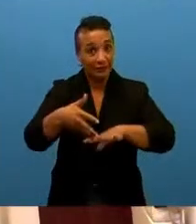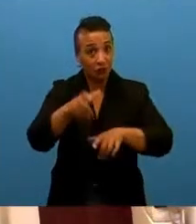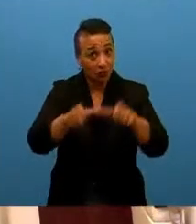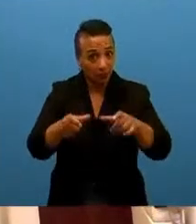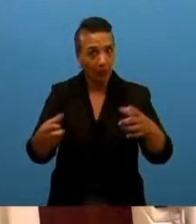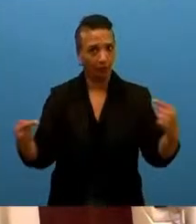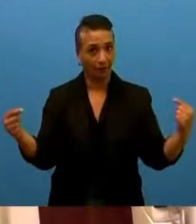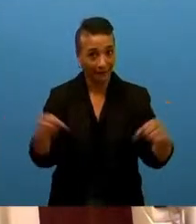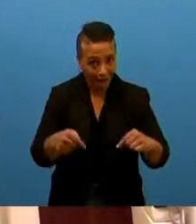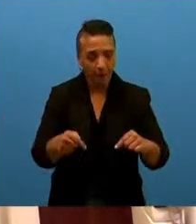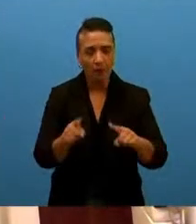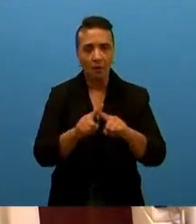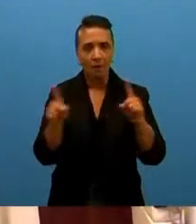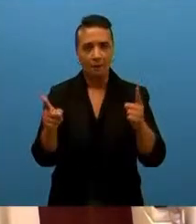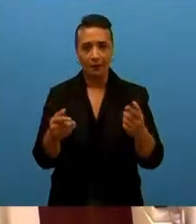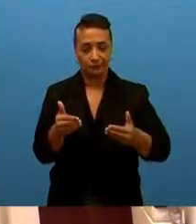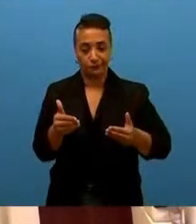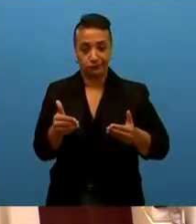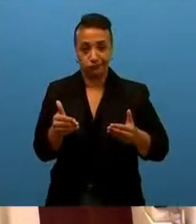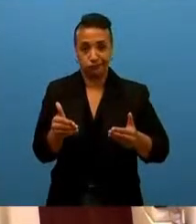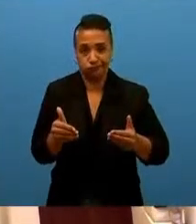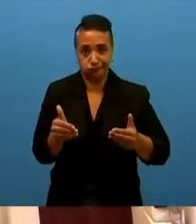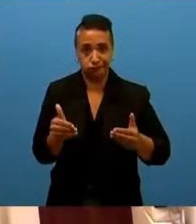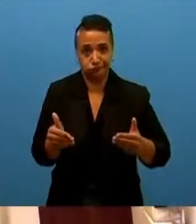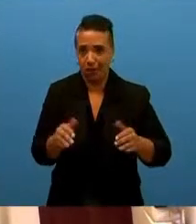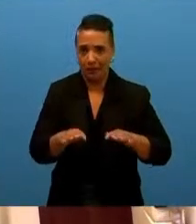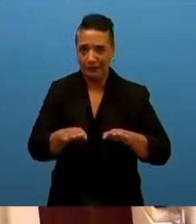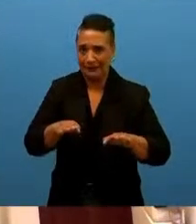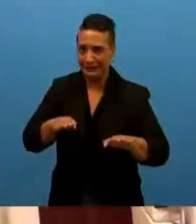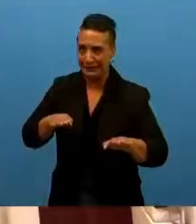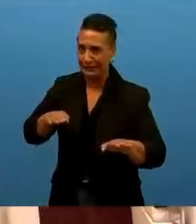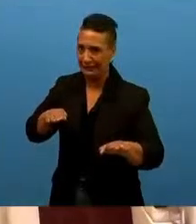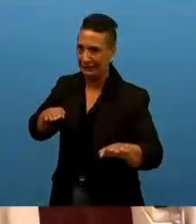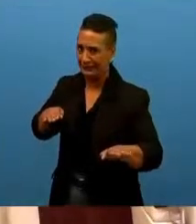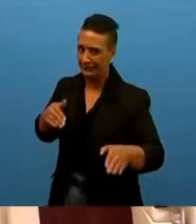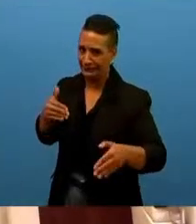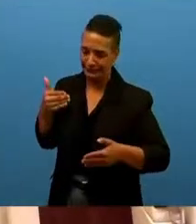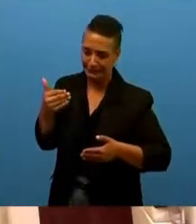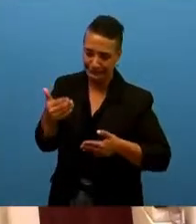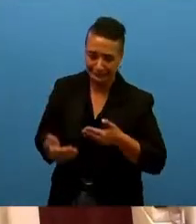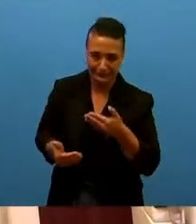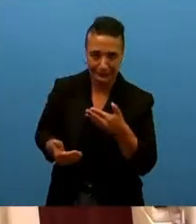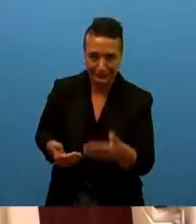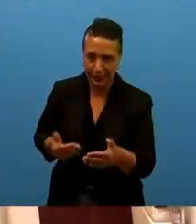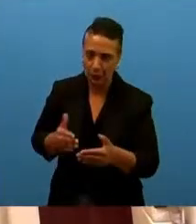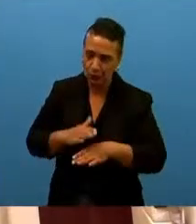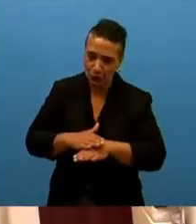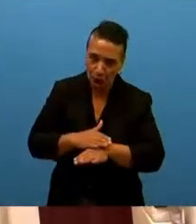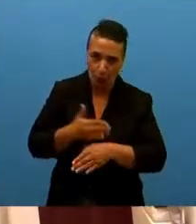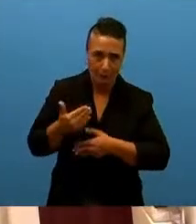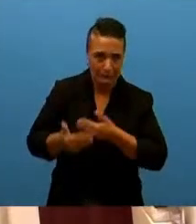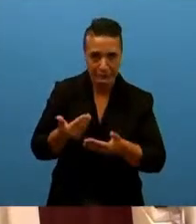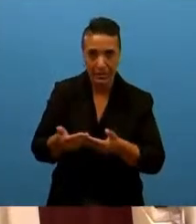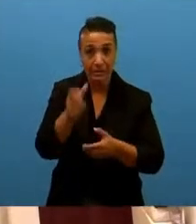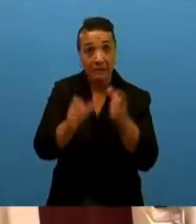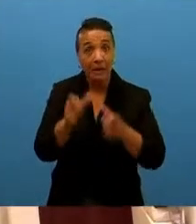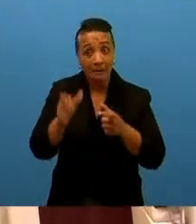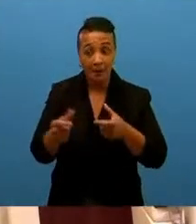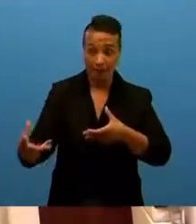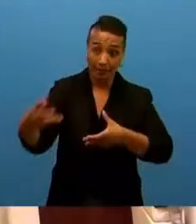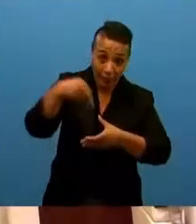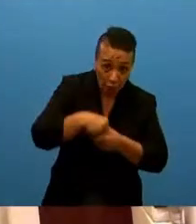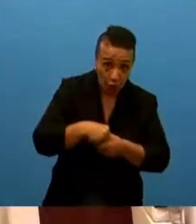limited concrete progress in enhancing the participation of Indigenous peoples in the